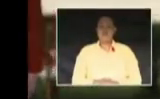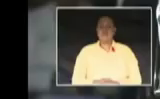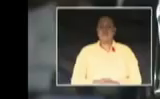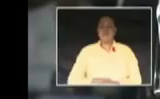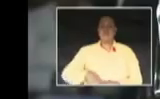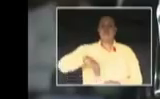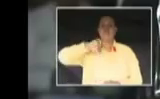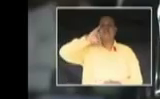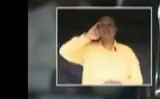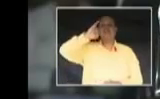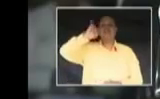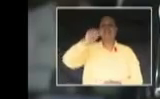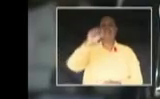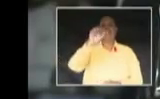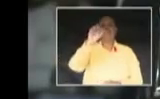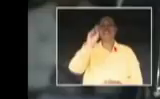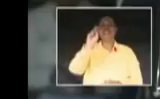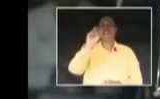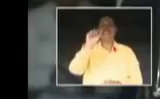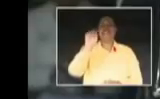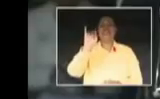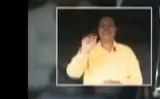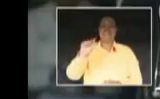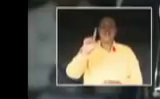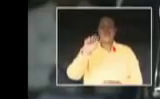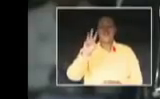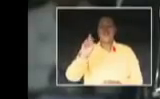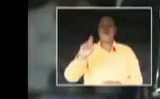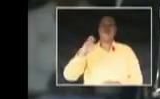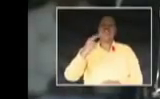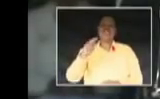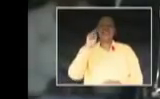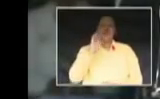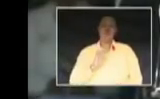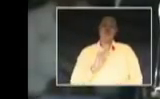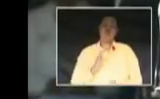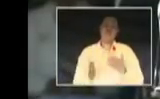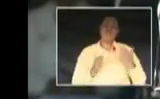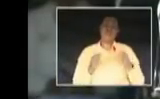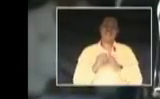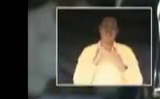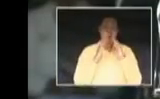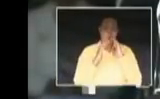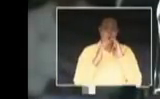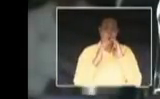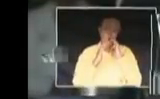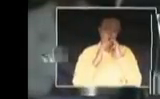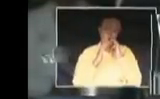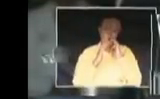Mrs. Jean Anita Laurie Chin for excellent service in communication,